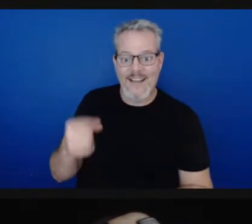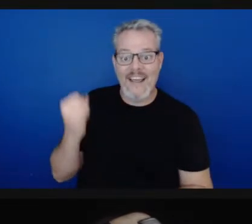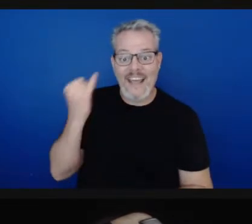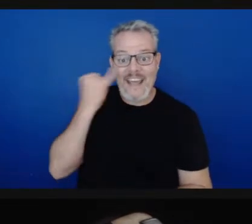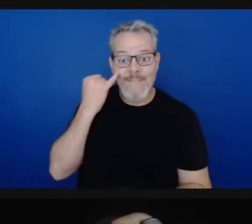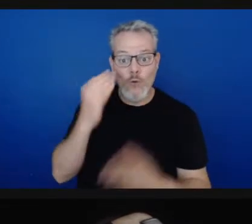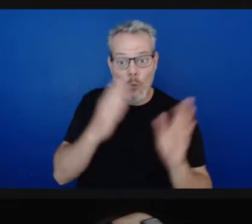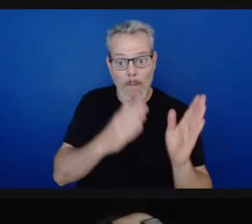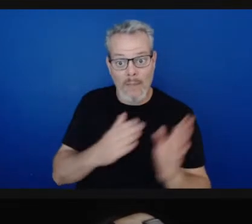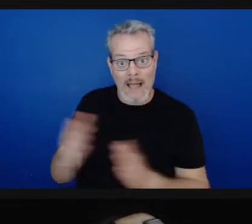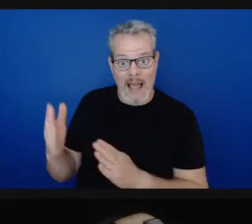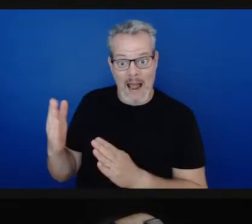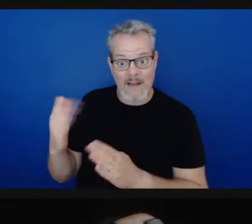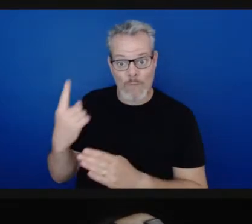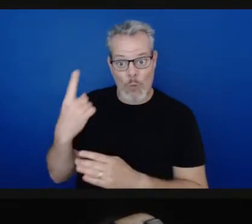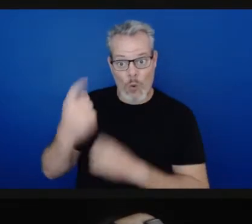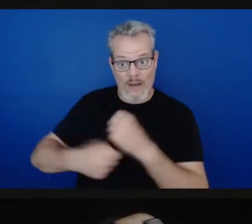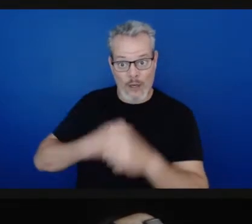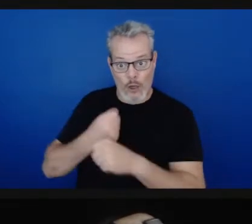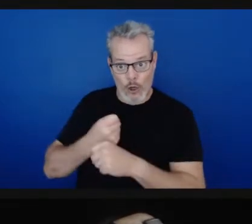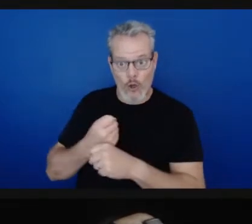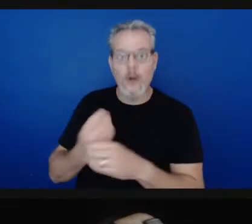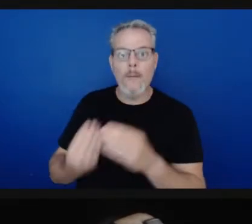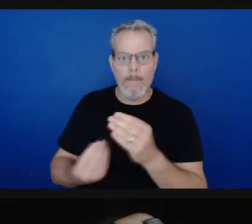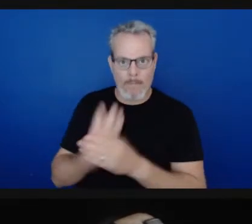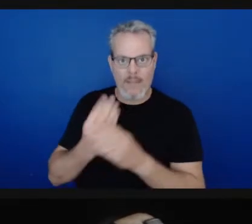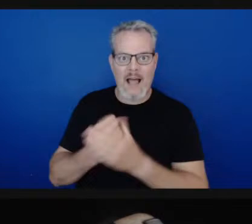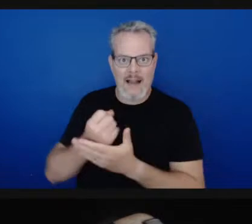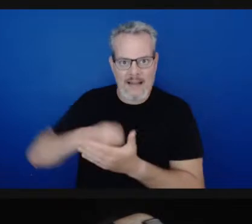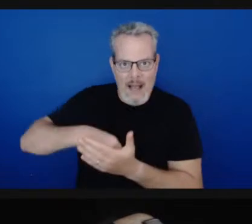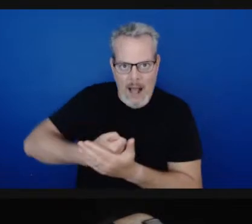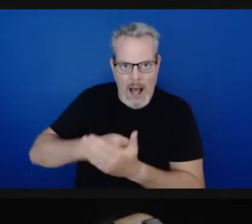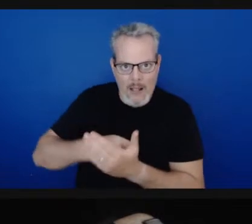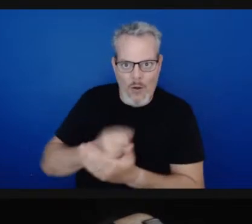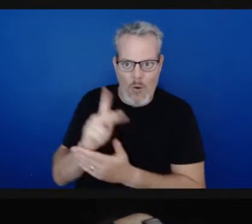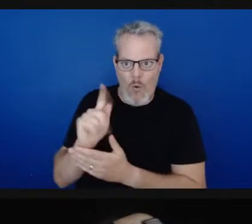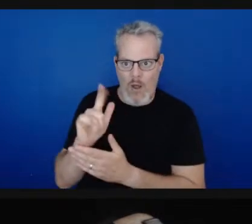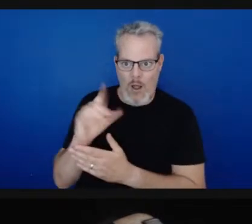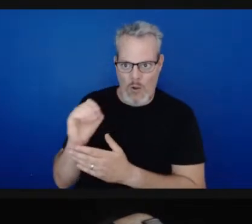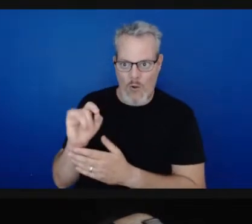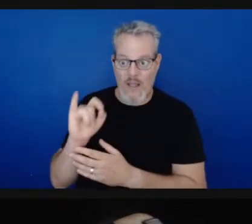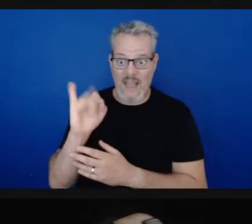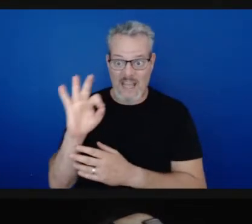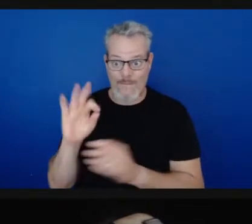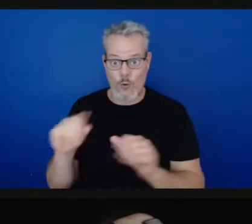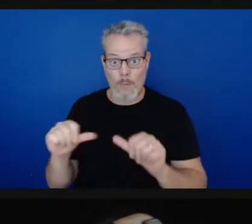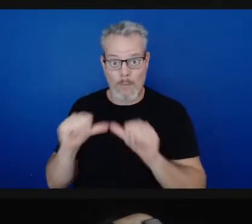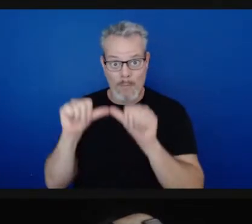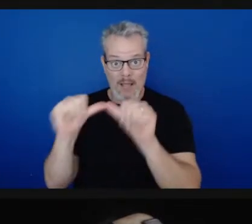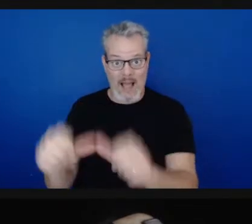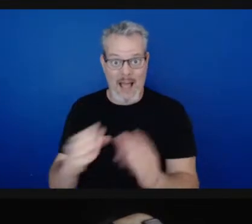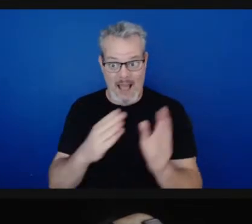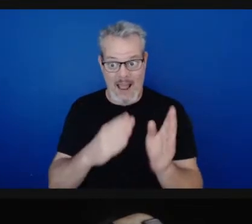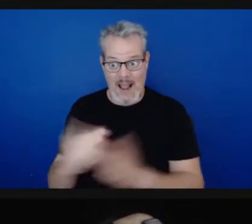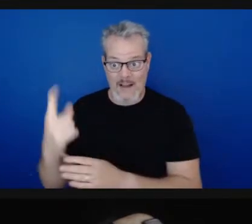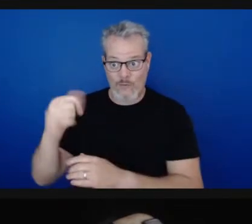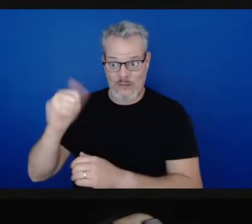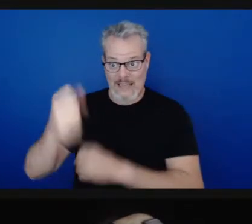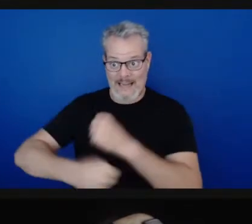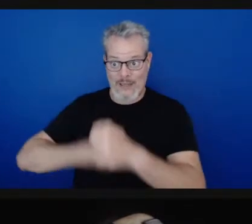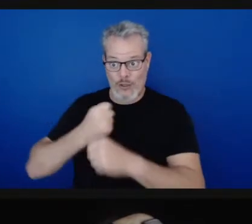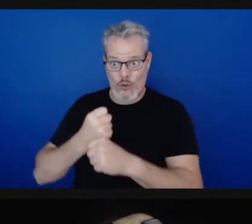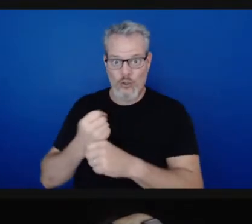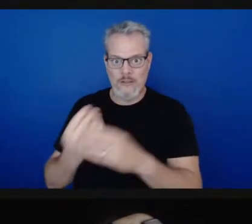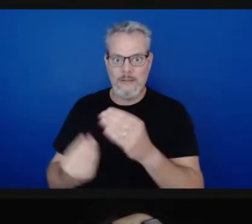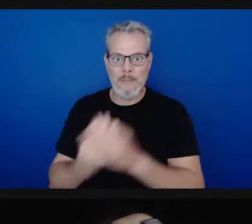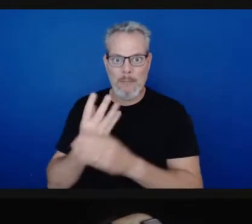year, plant kalo. If you plan for 10 years, plant koa. If you plan for 100 years, teach